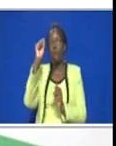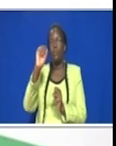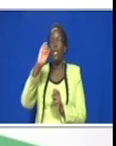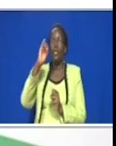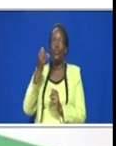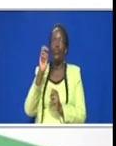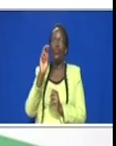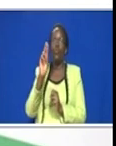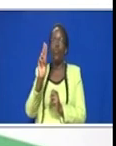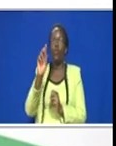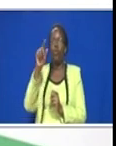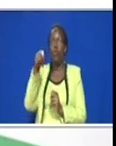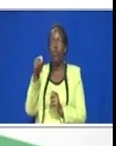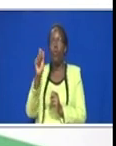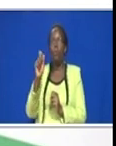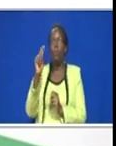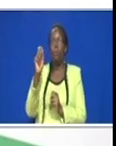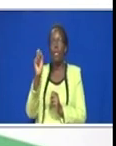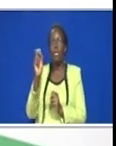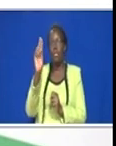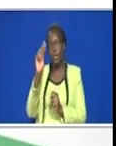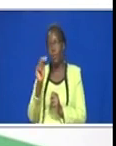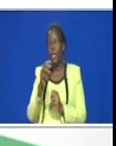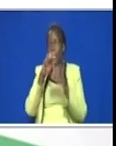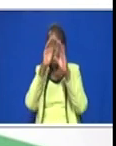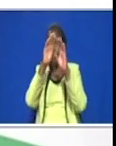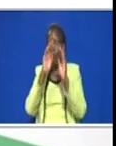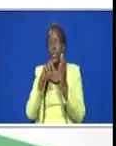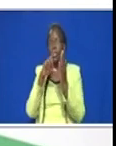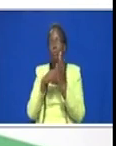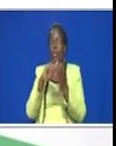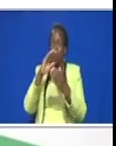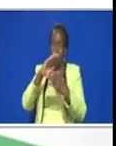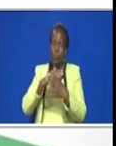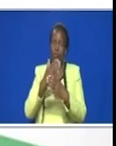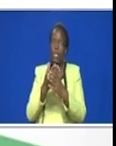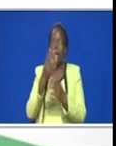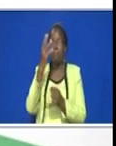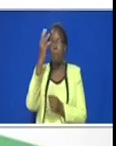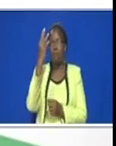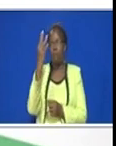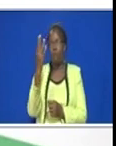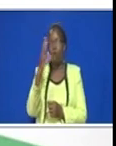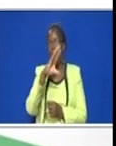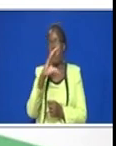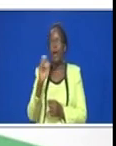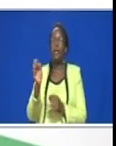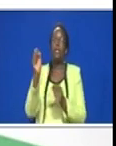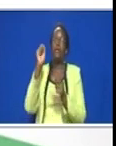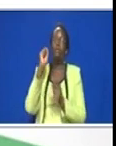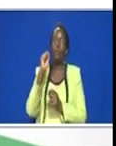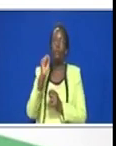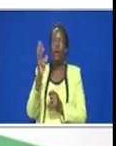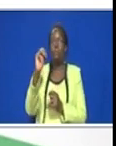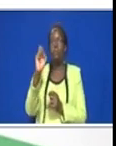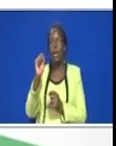Jupiter. And that was our keyword, Jupiter. It's between number 4 and number 5, Mars and Saturn. And